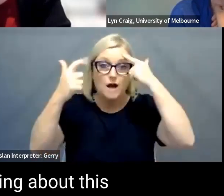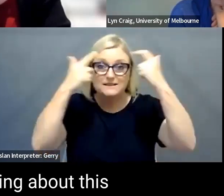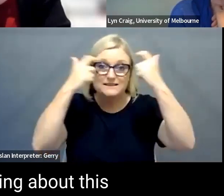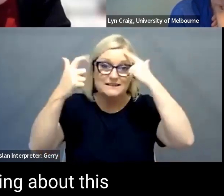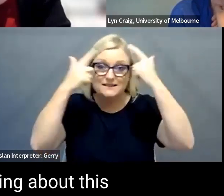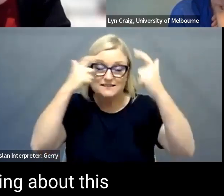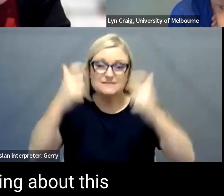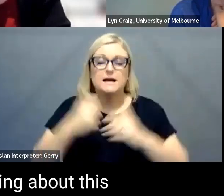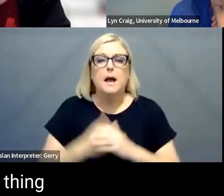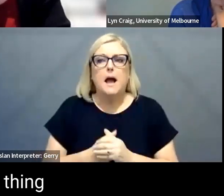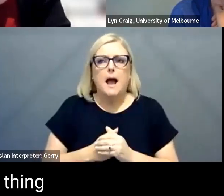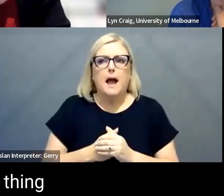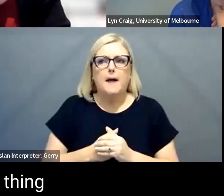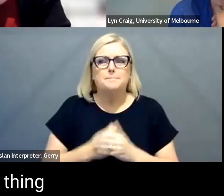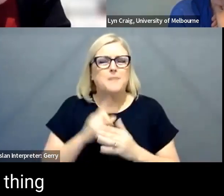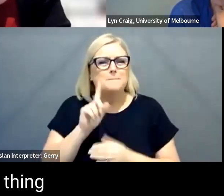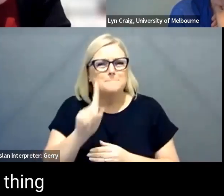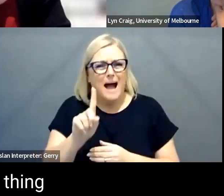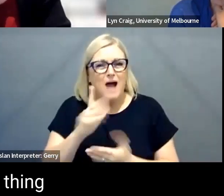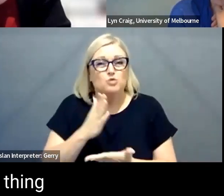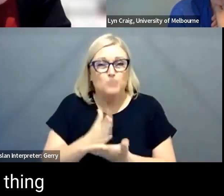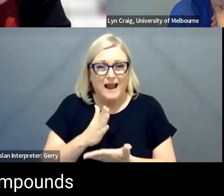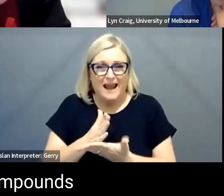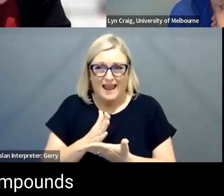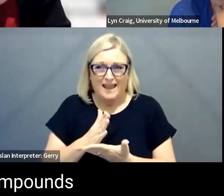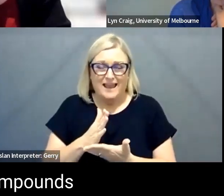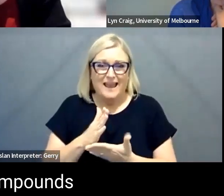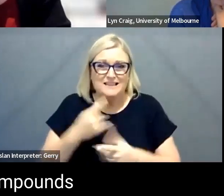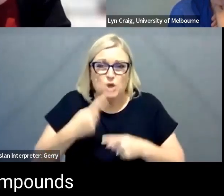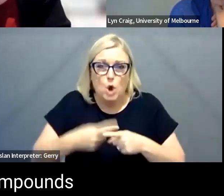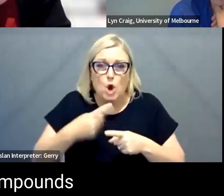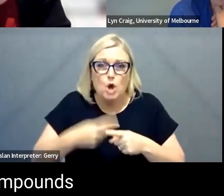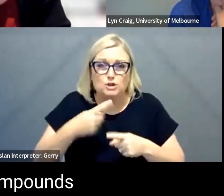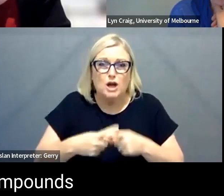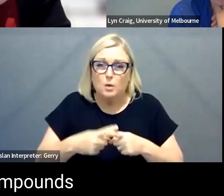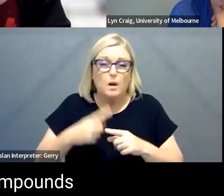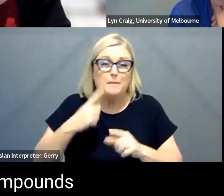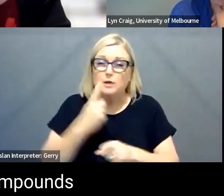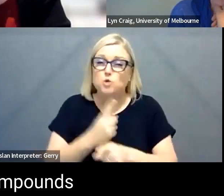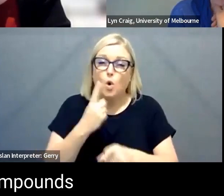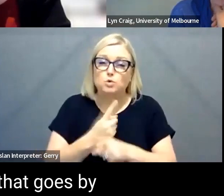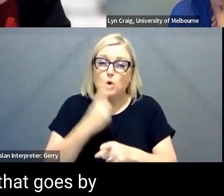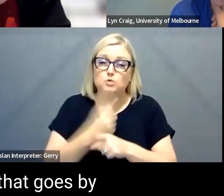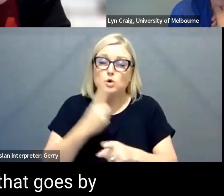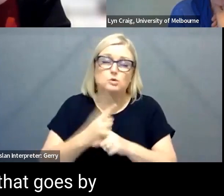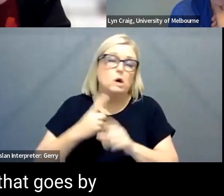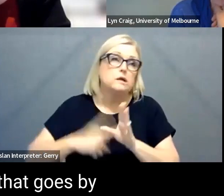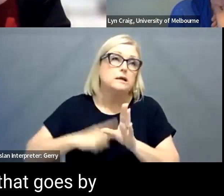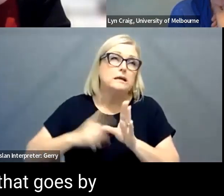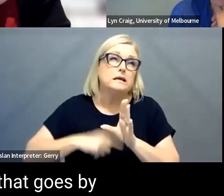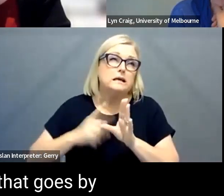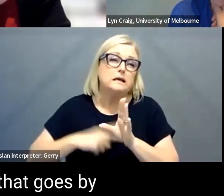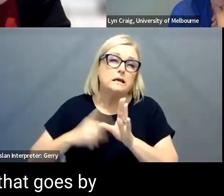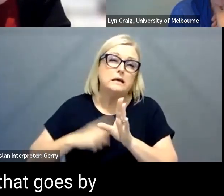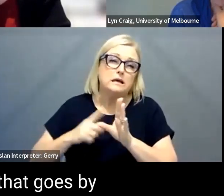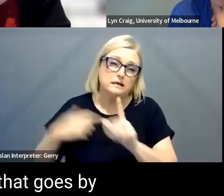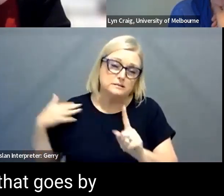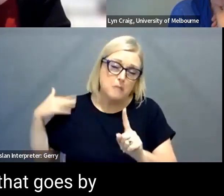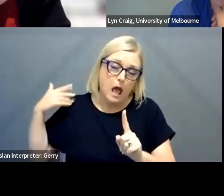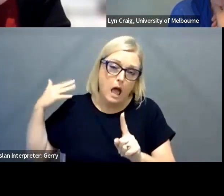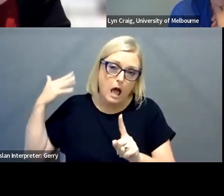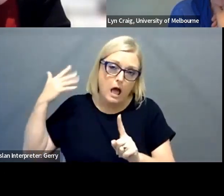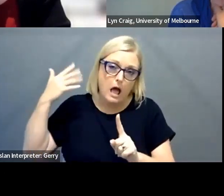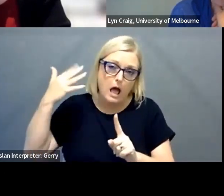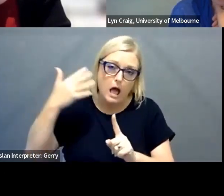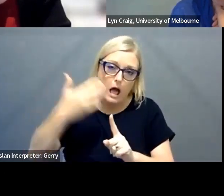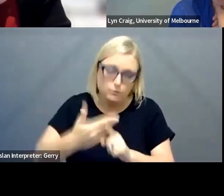been talking about this for a long time, and the thing about superannuation is it compounds over someone's working life. So each year that goes by that we talk about